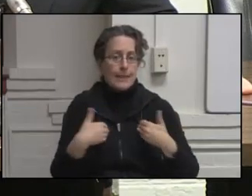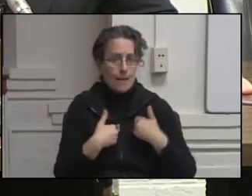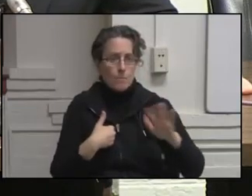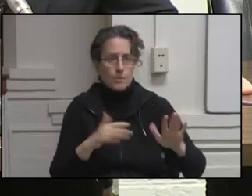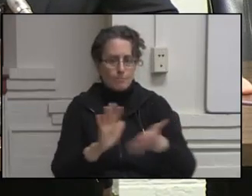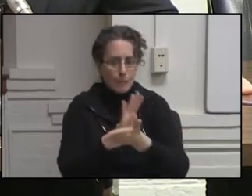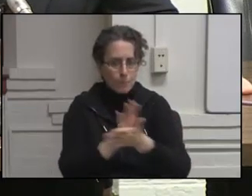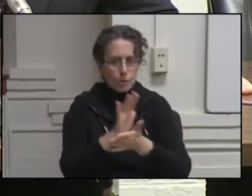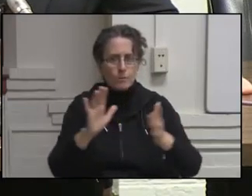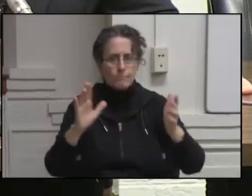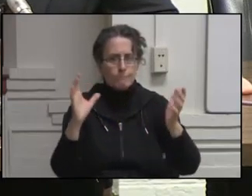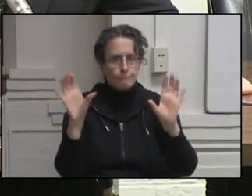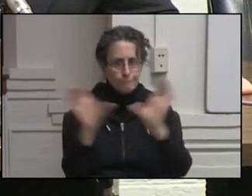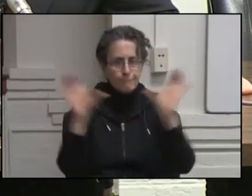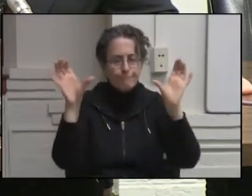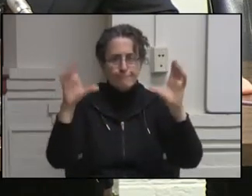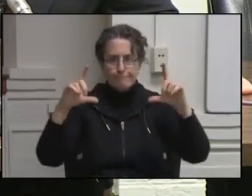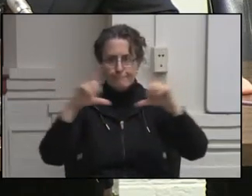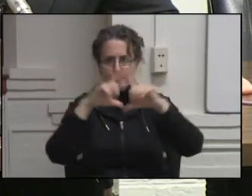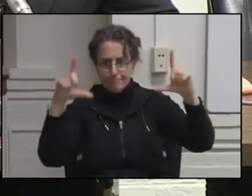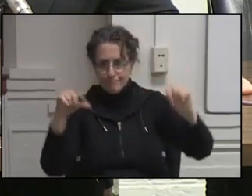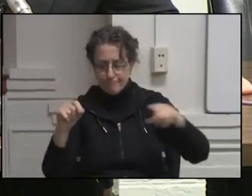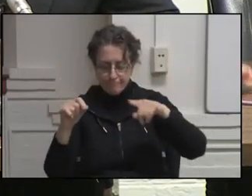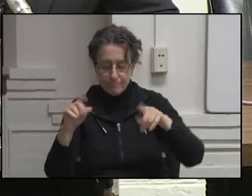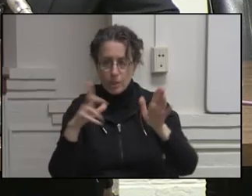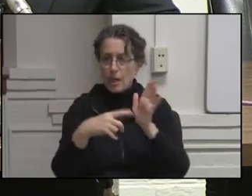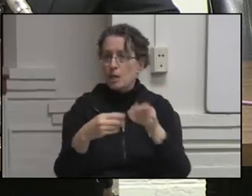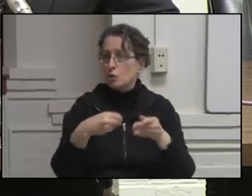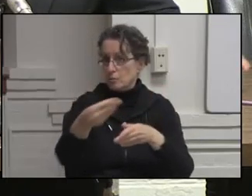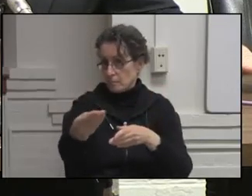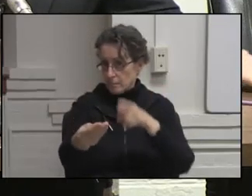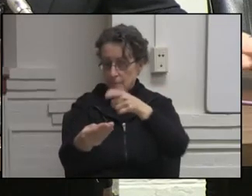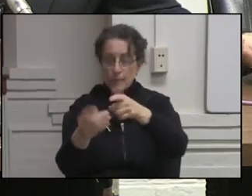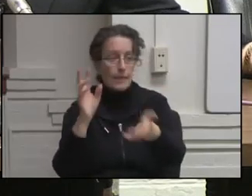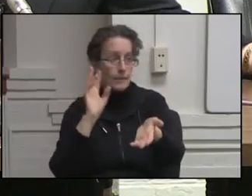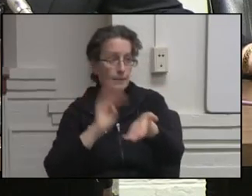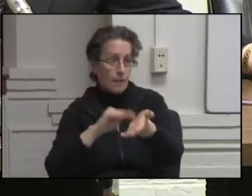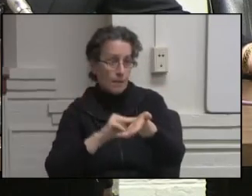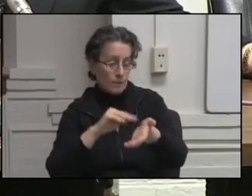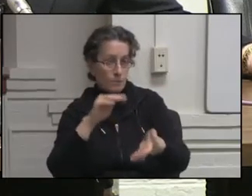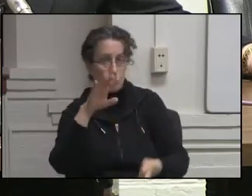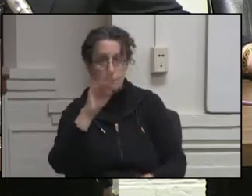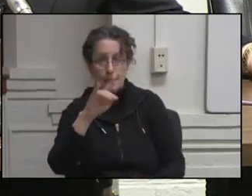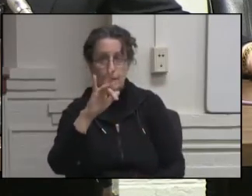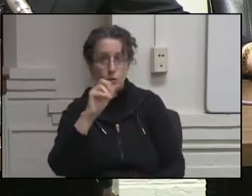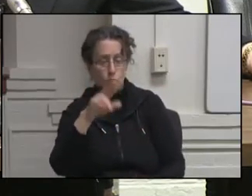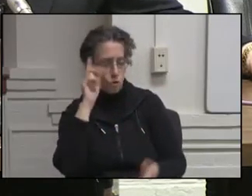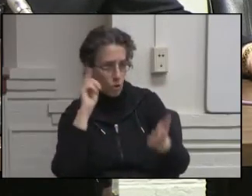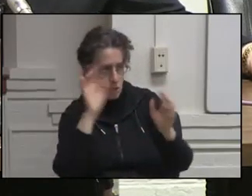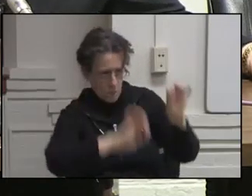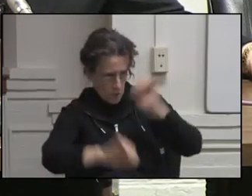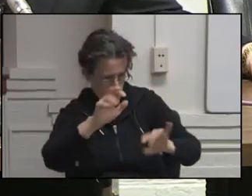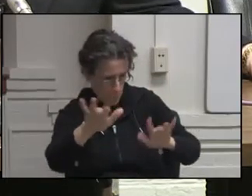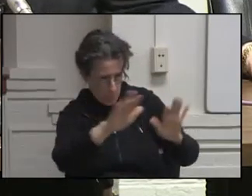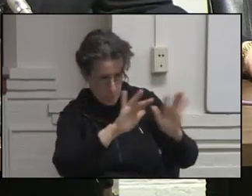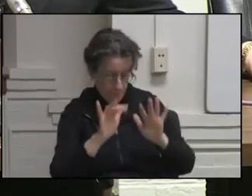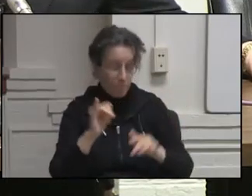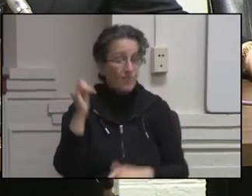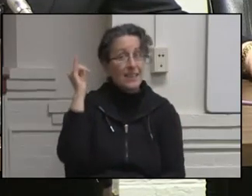reviews, and he checks them out. And if he, in his